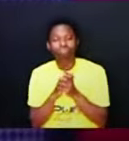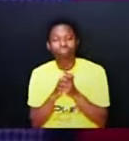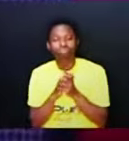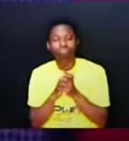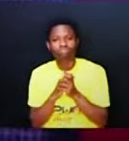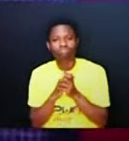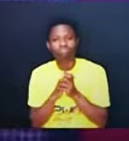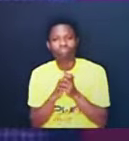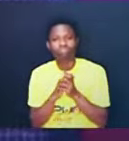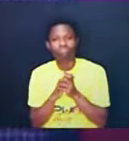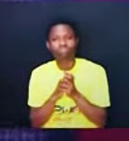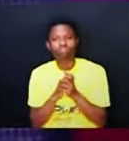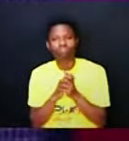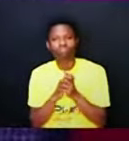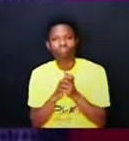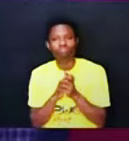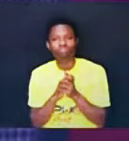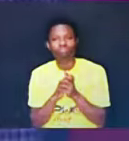And